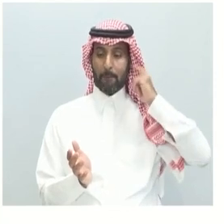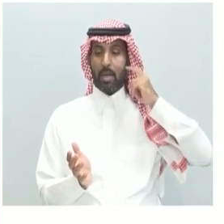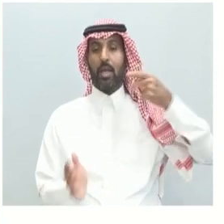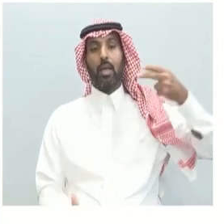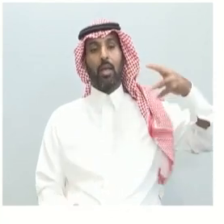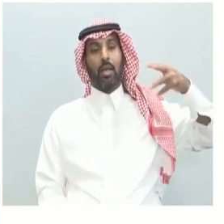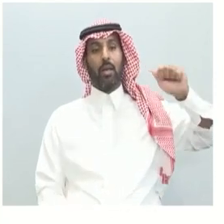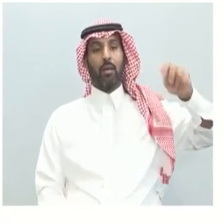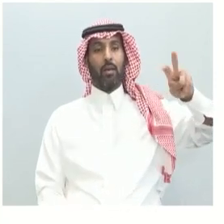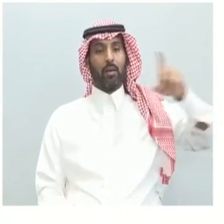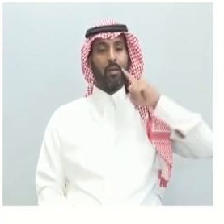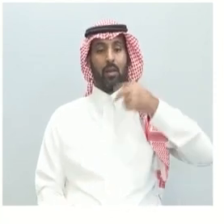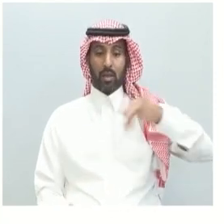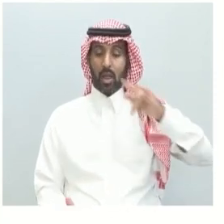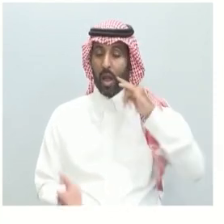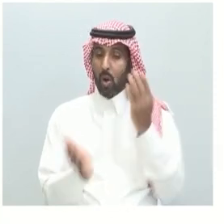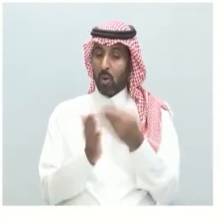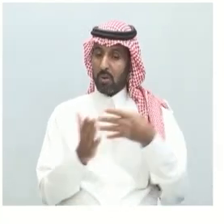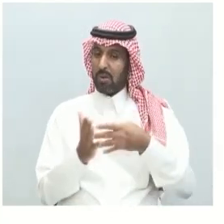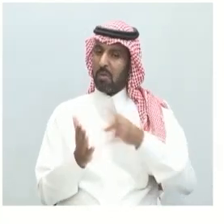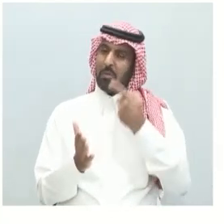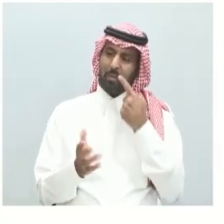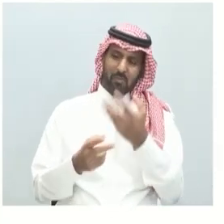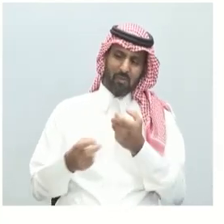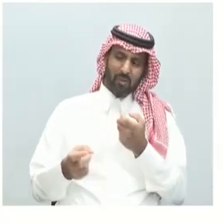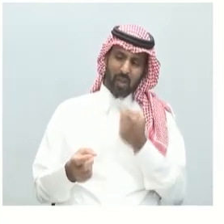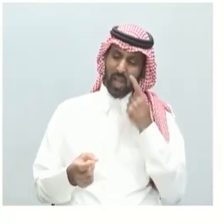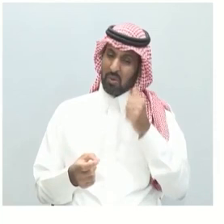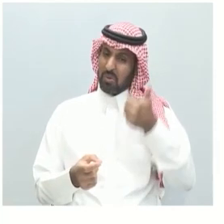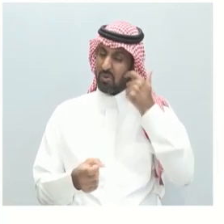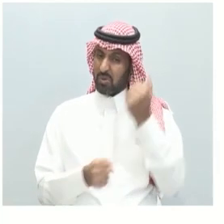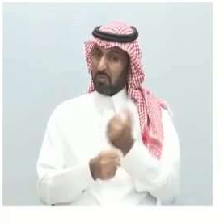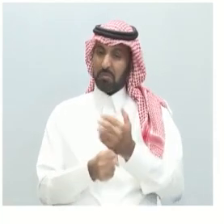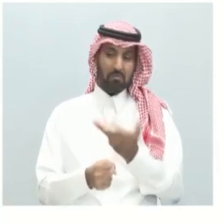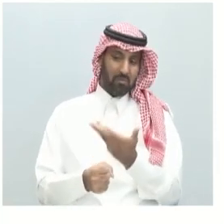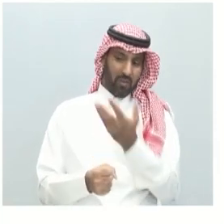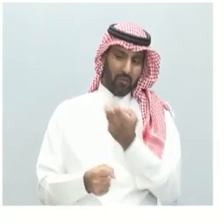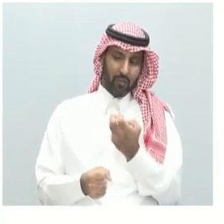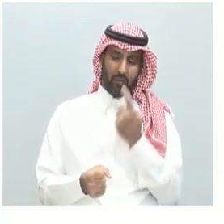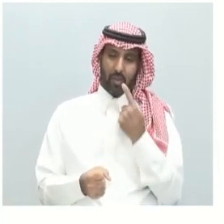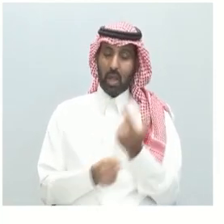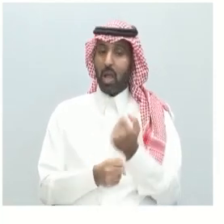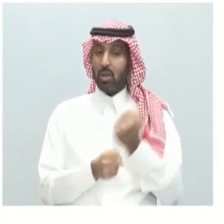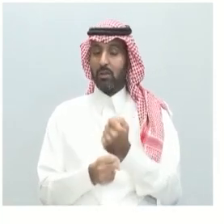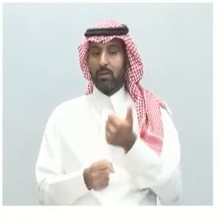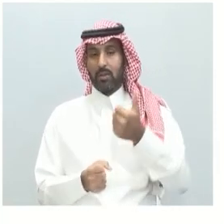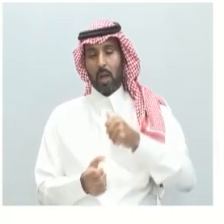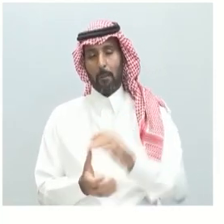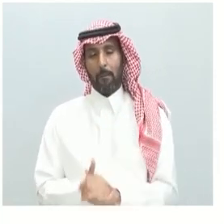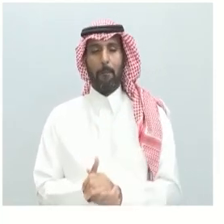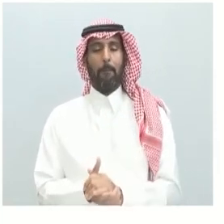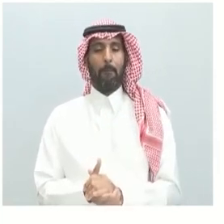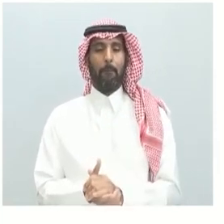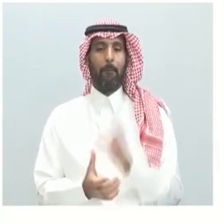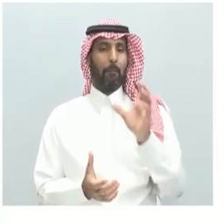might not get a good job. If Imad doesn't go to college, he might not get a good job. So